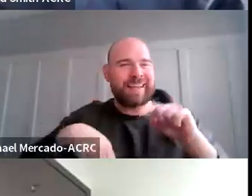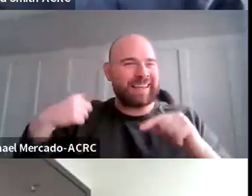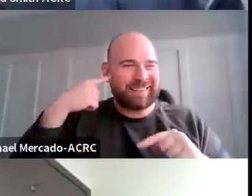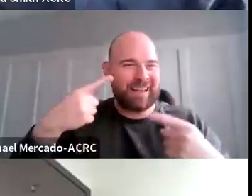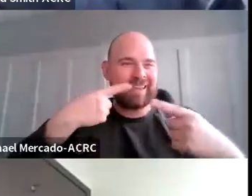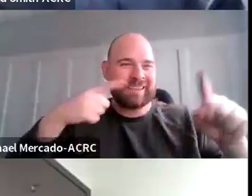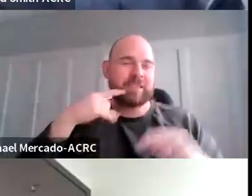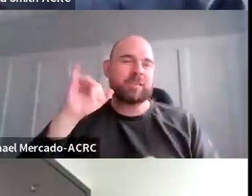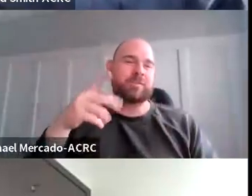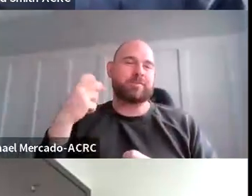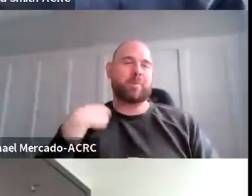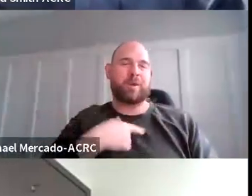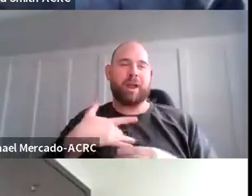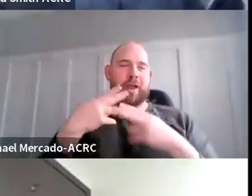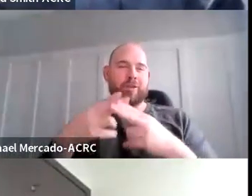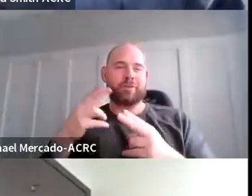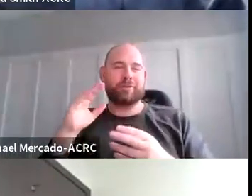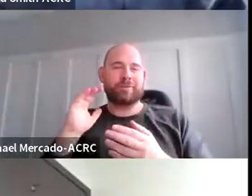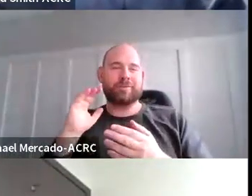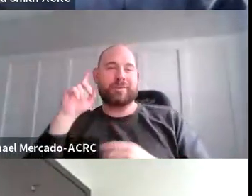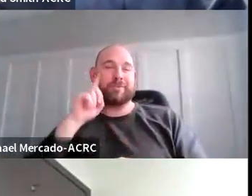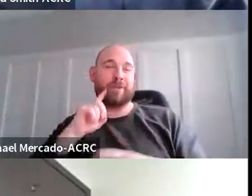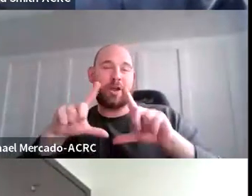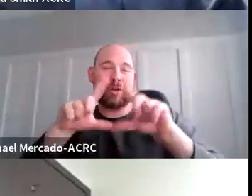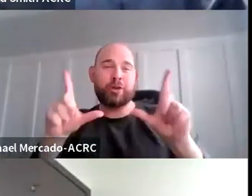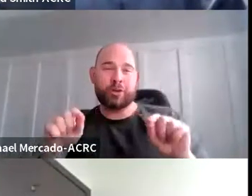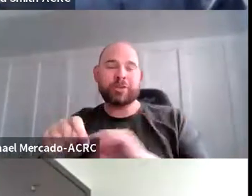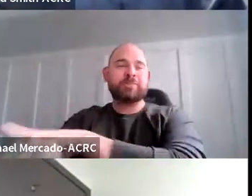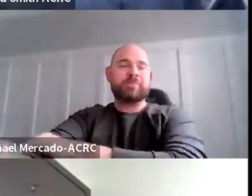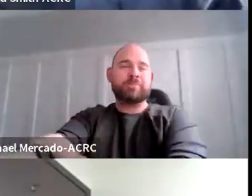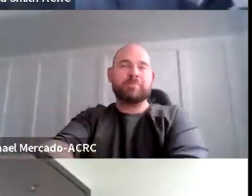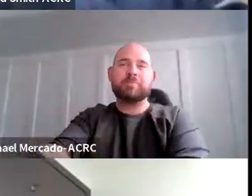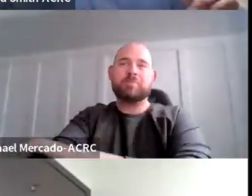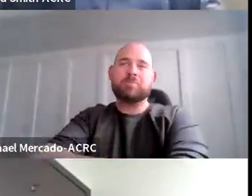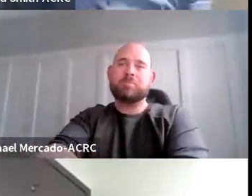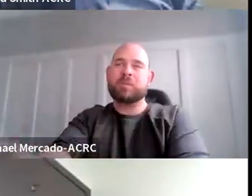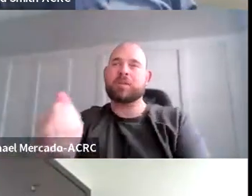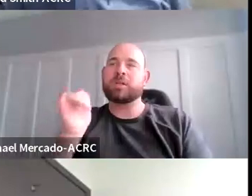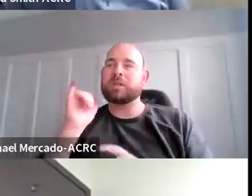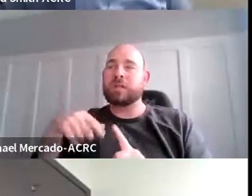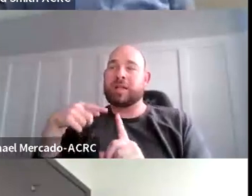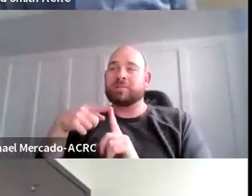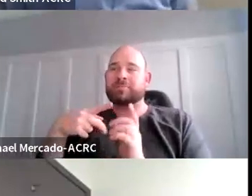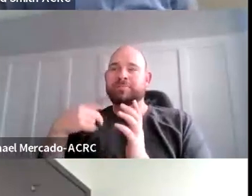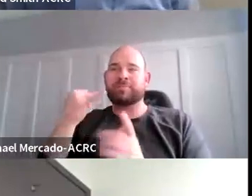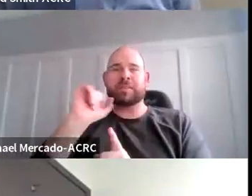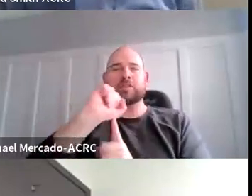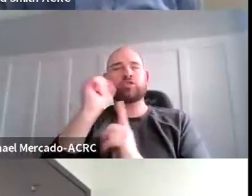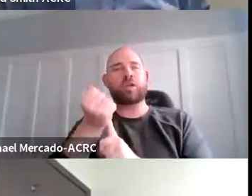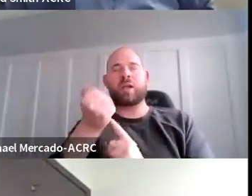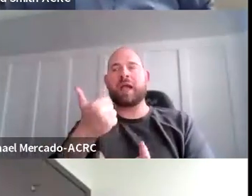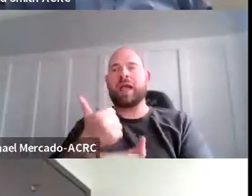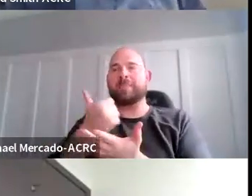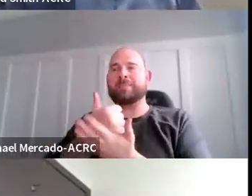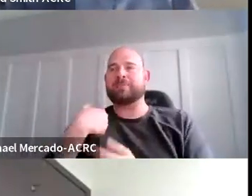to the other gate because I was not able to hear the announcement that it had changed. So being able to go in the disability line is